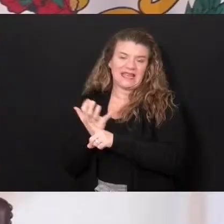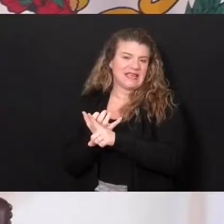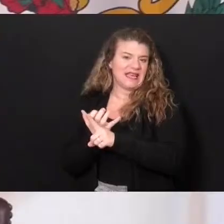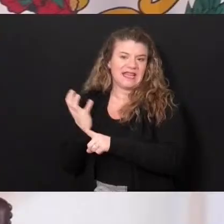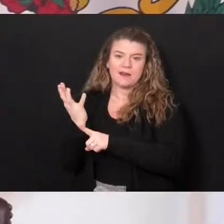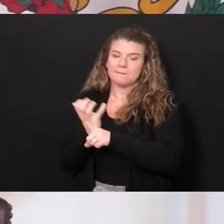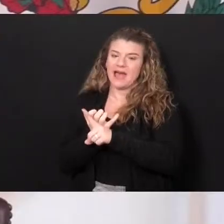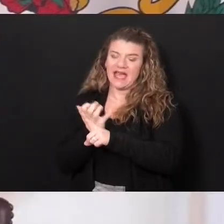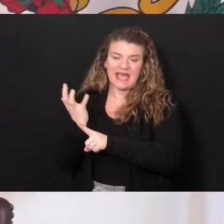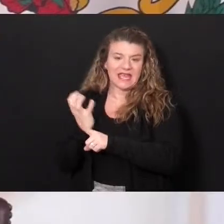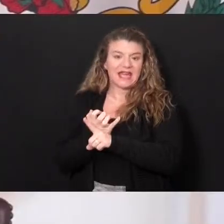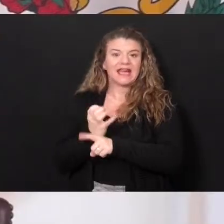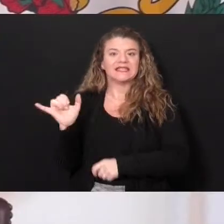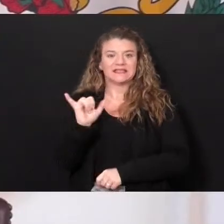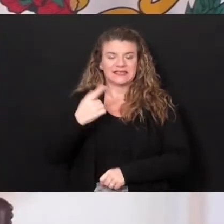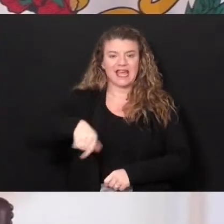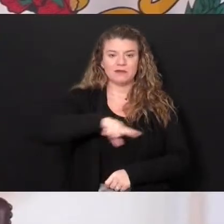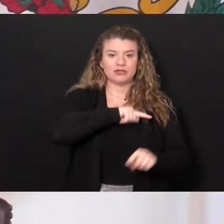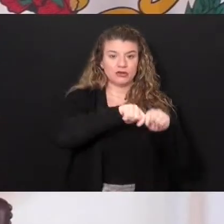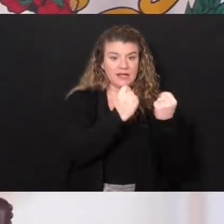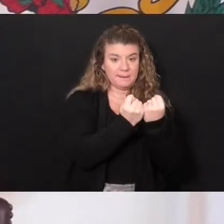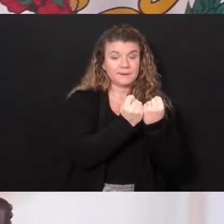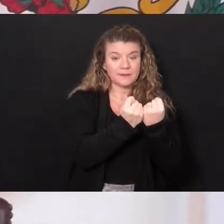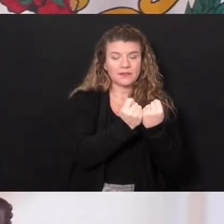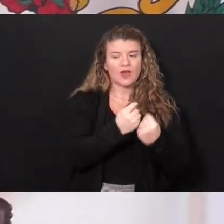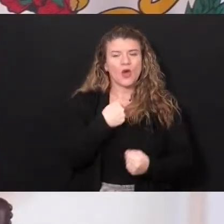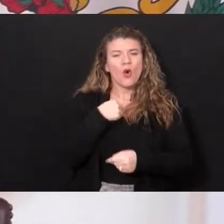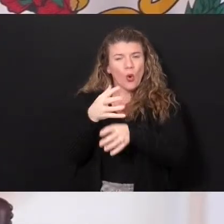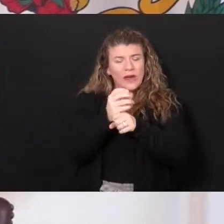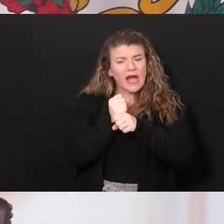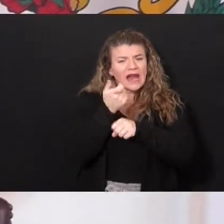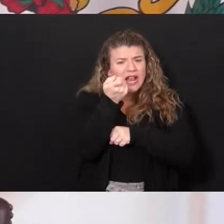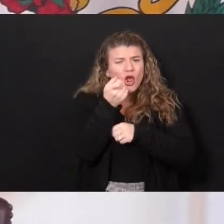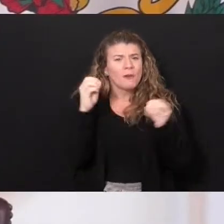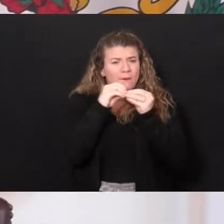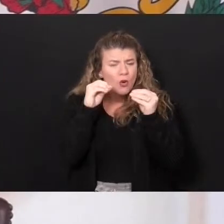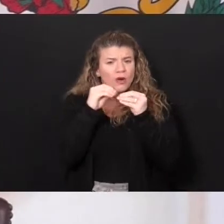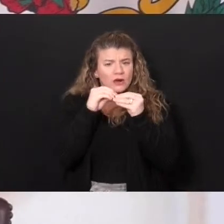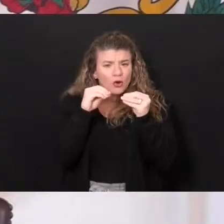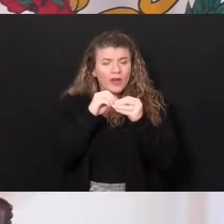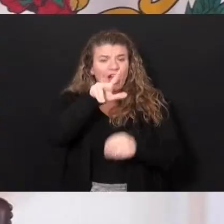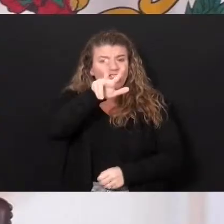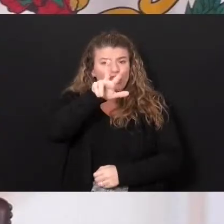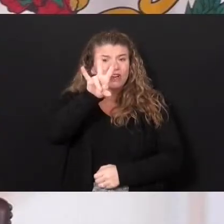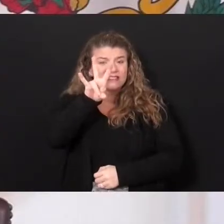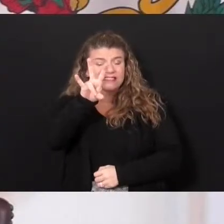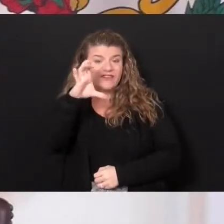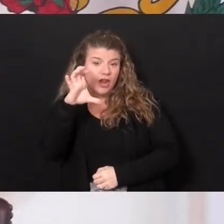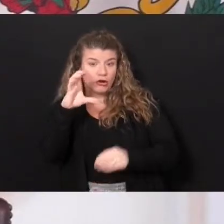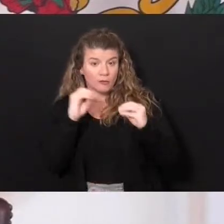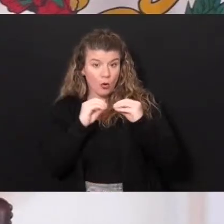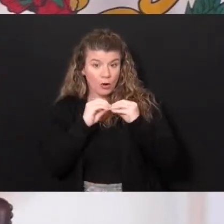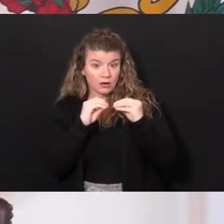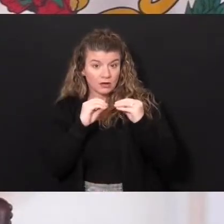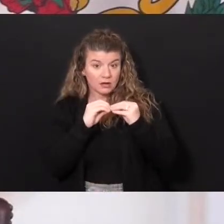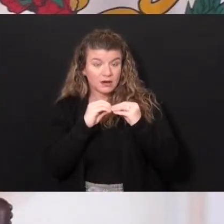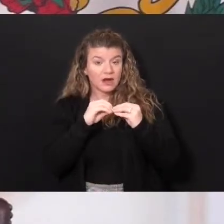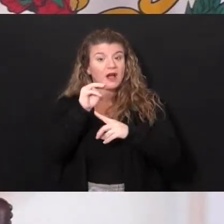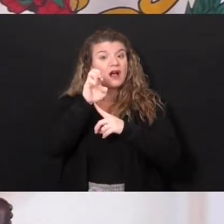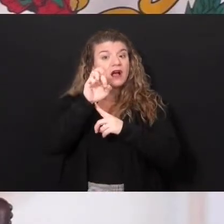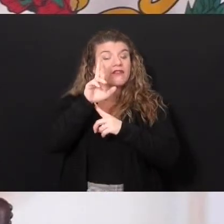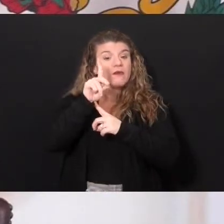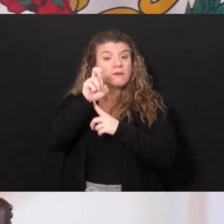all our people. We did get a trickle more vaccines. We got 3,700 more of the